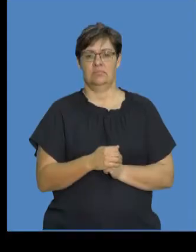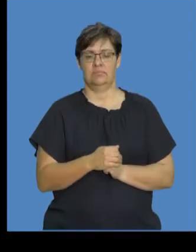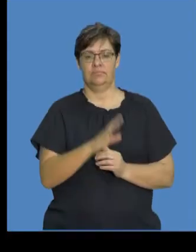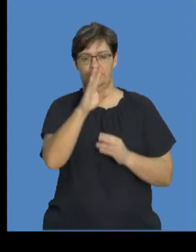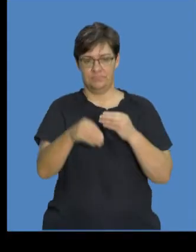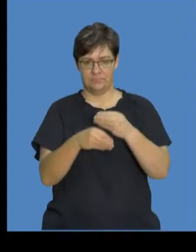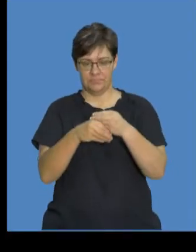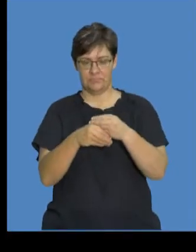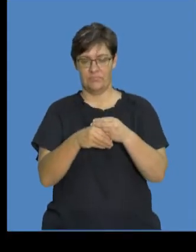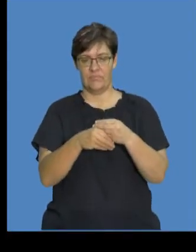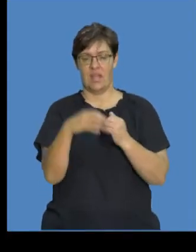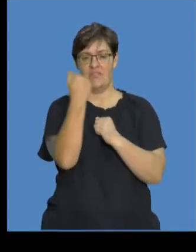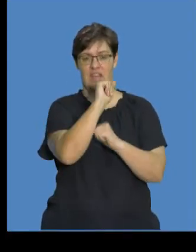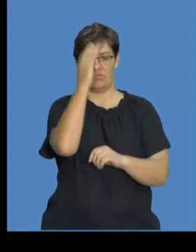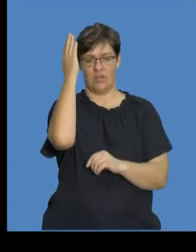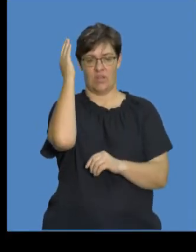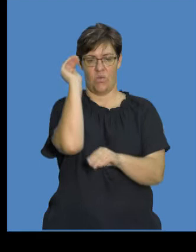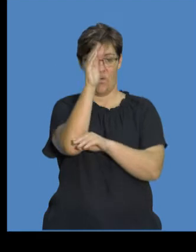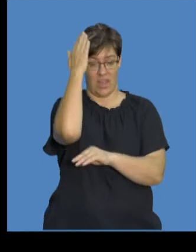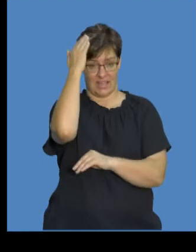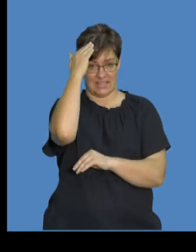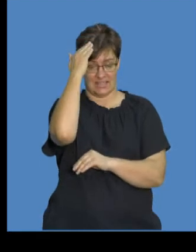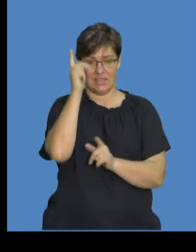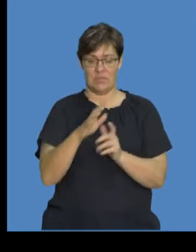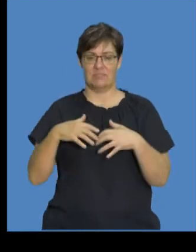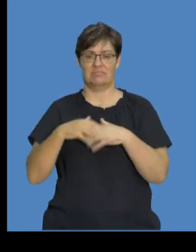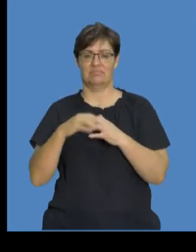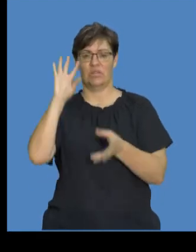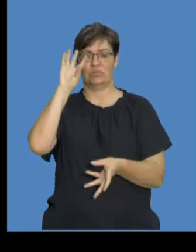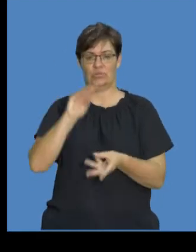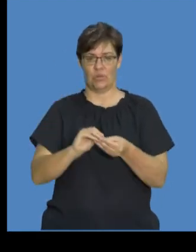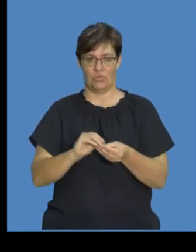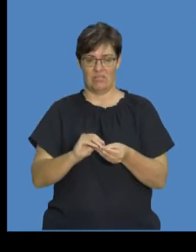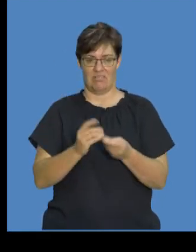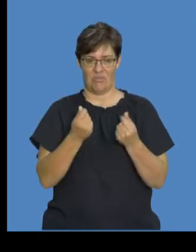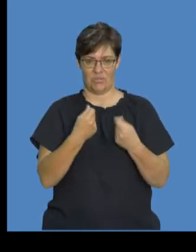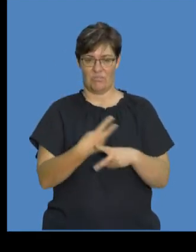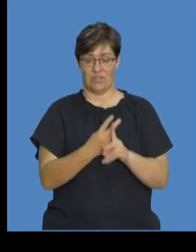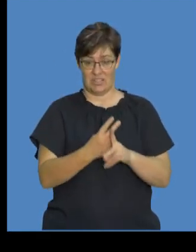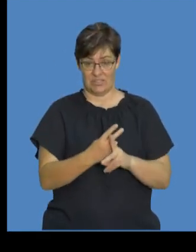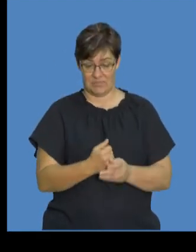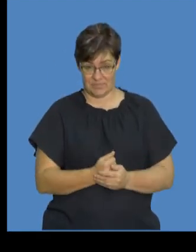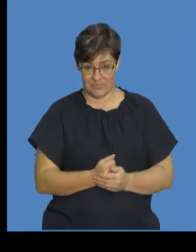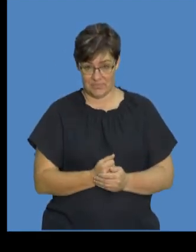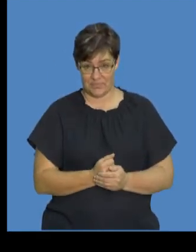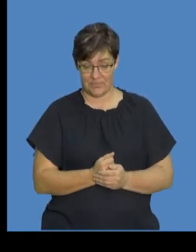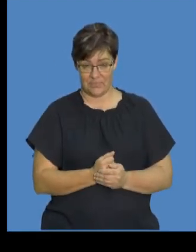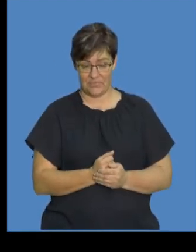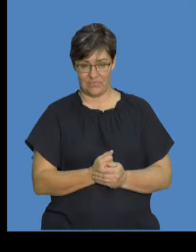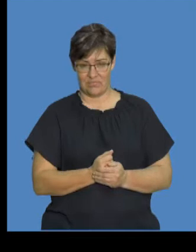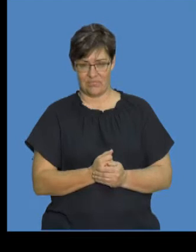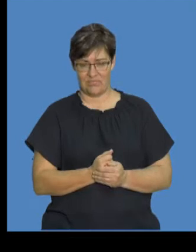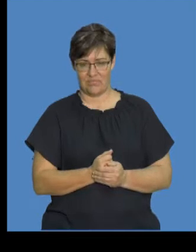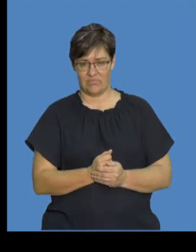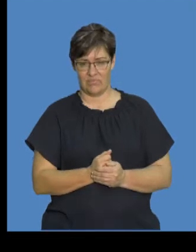to your factory overheads, and that will then give you your total cost of production. Right, now, just to take